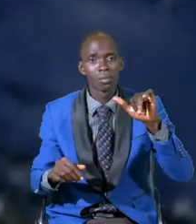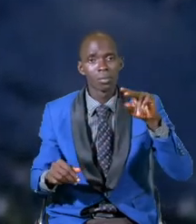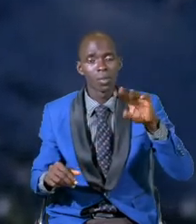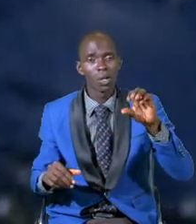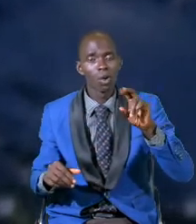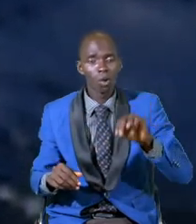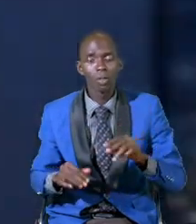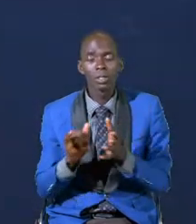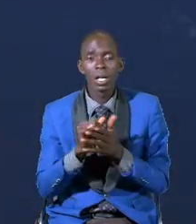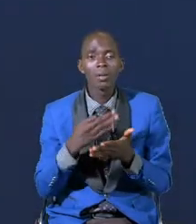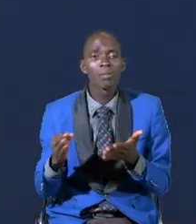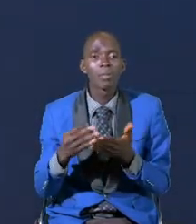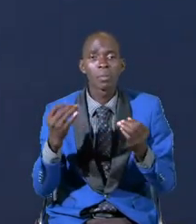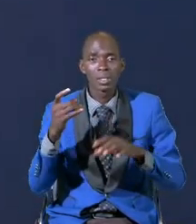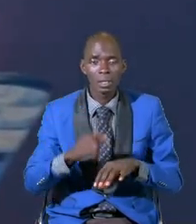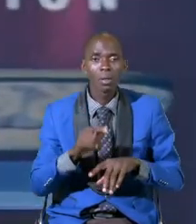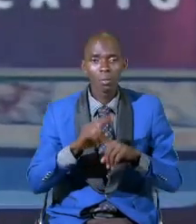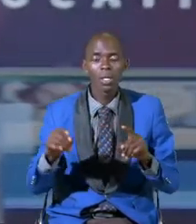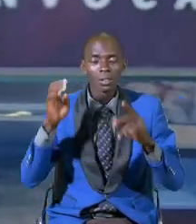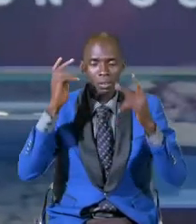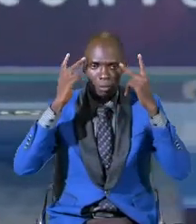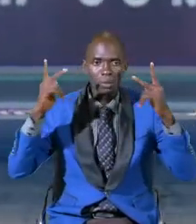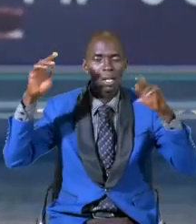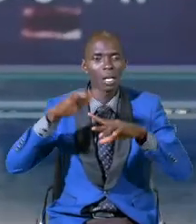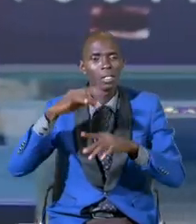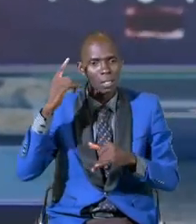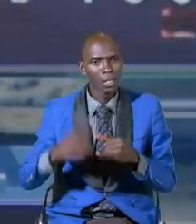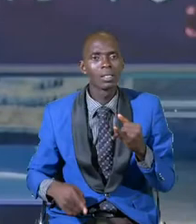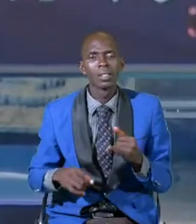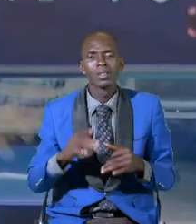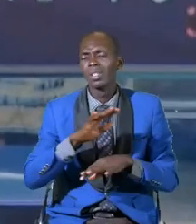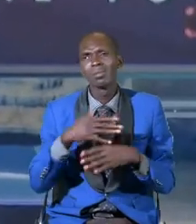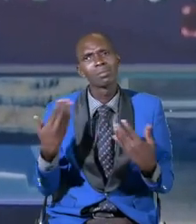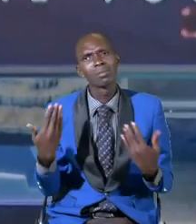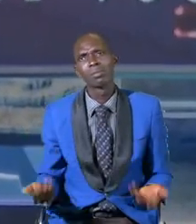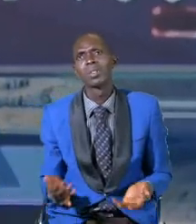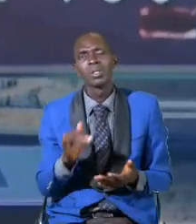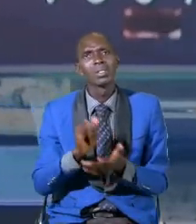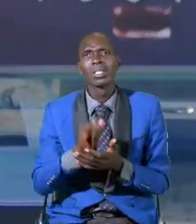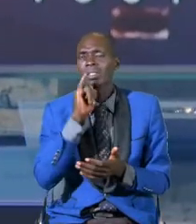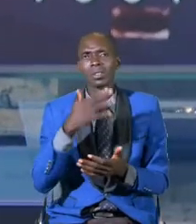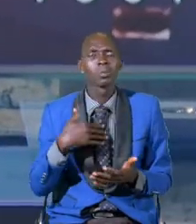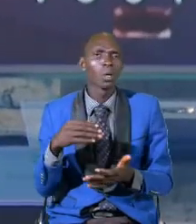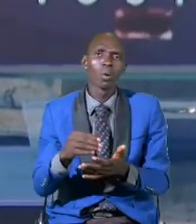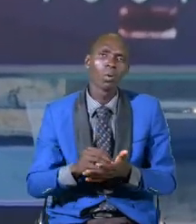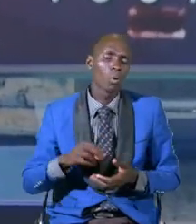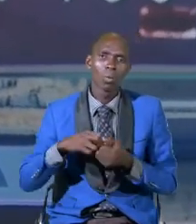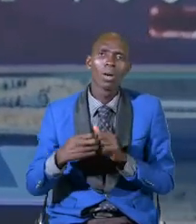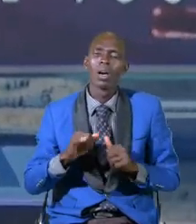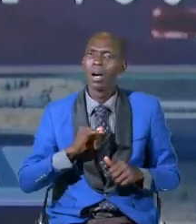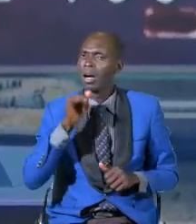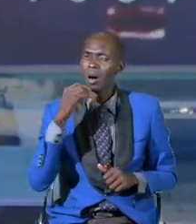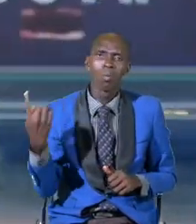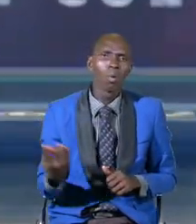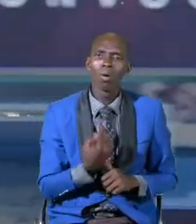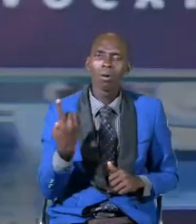is like, you know, when I read, I don't understand. That's my peculiarity. It is like, I'm always tired. I'm always fed up.